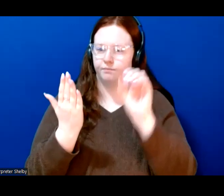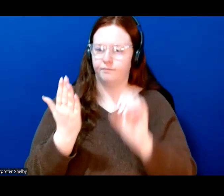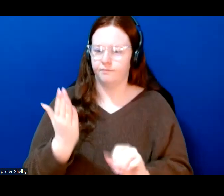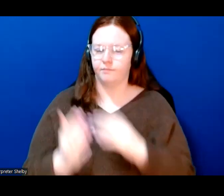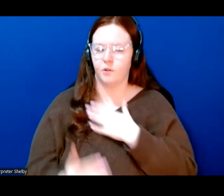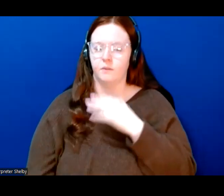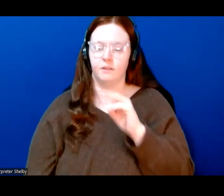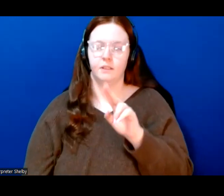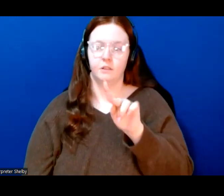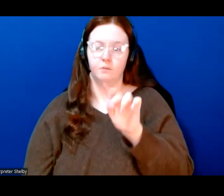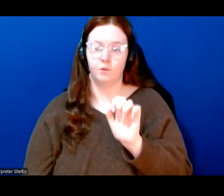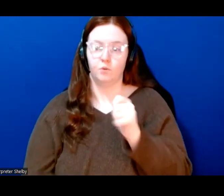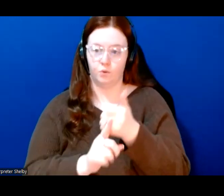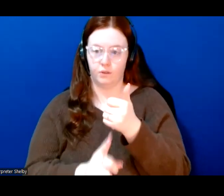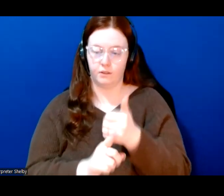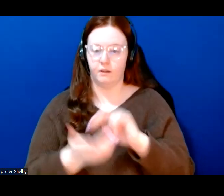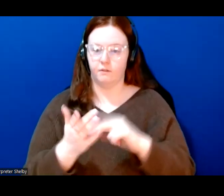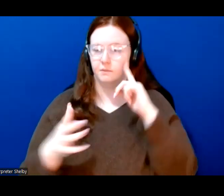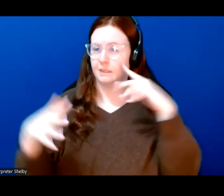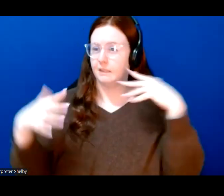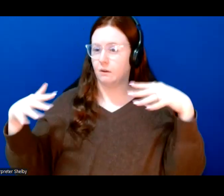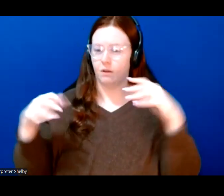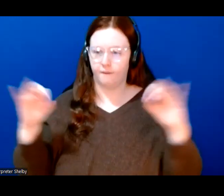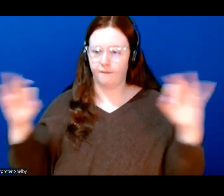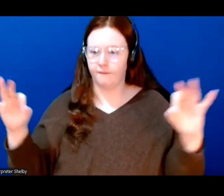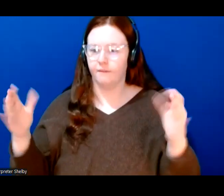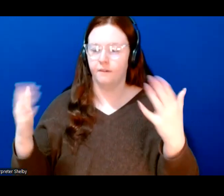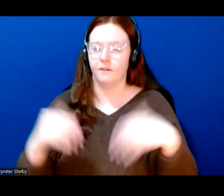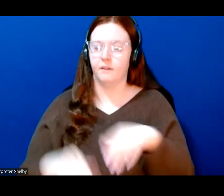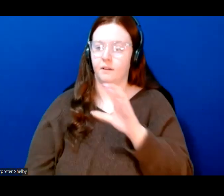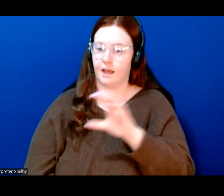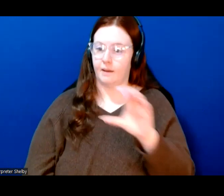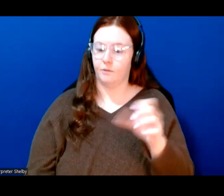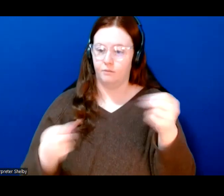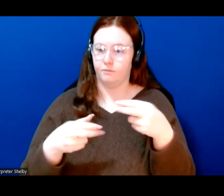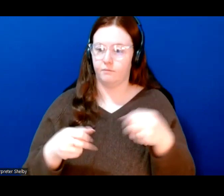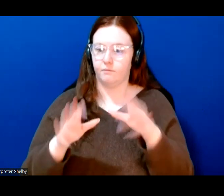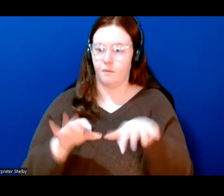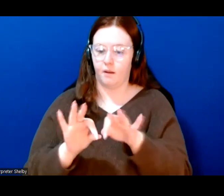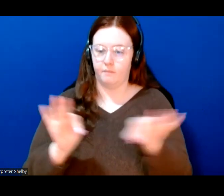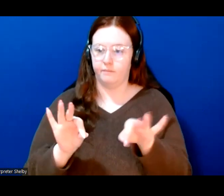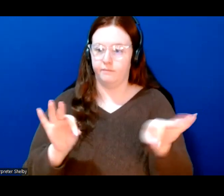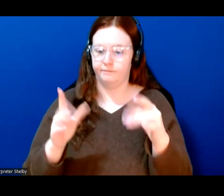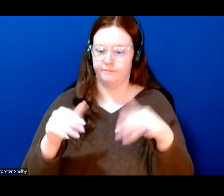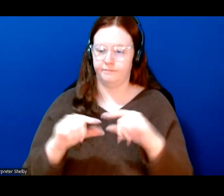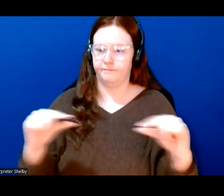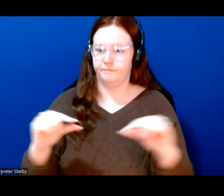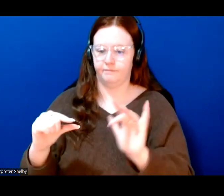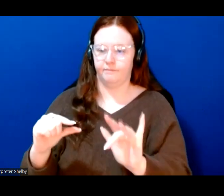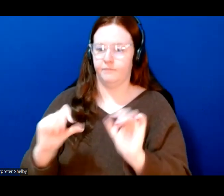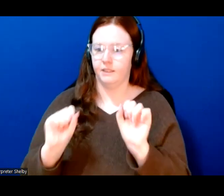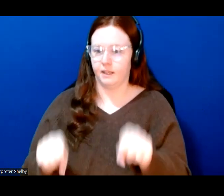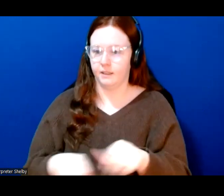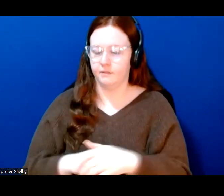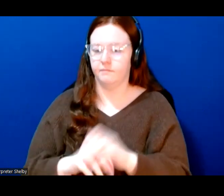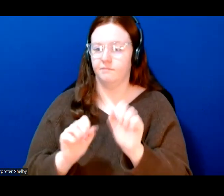your mic to block out any outside noise. The closed captioning button is on the bottom of the screen. You can certainly place your questions